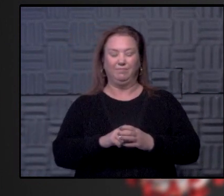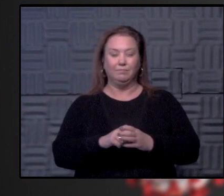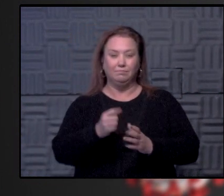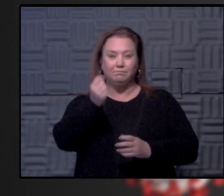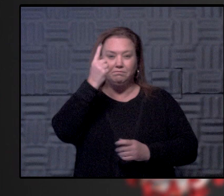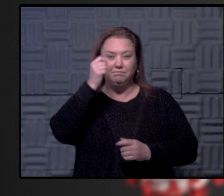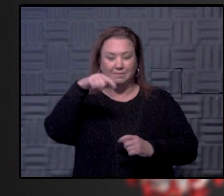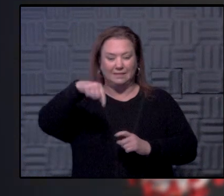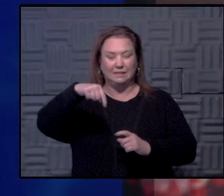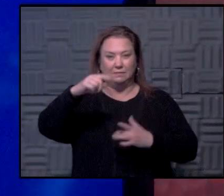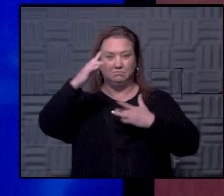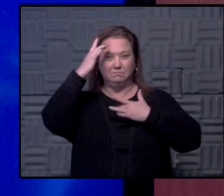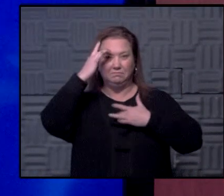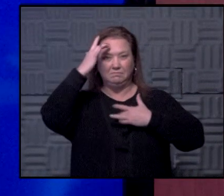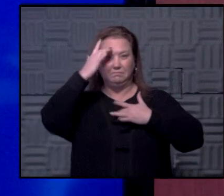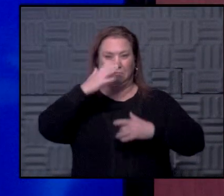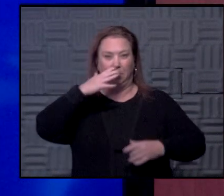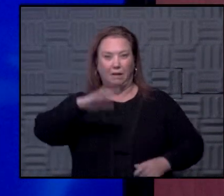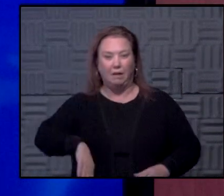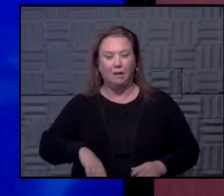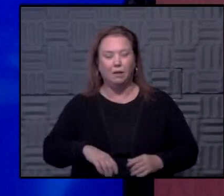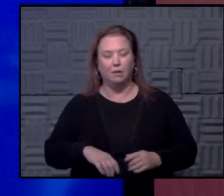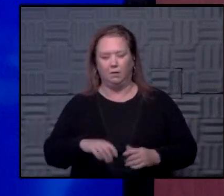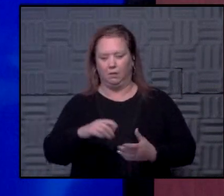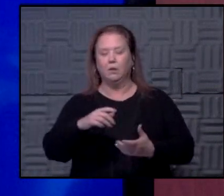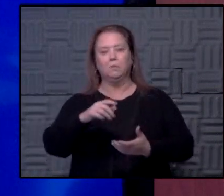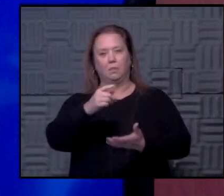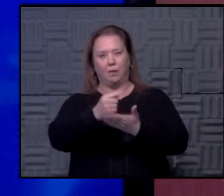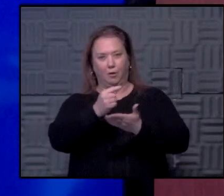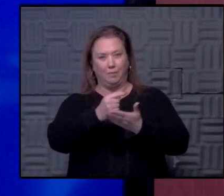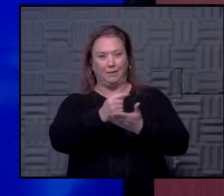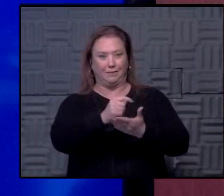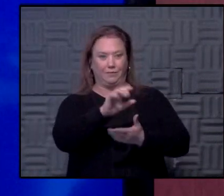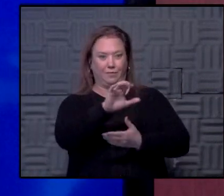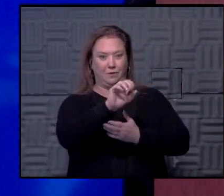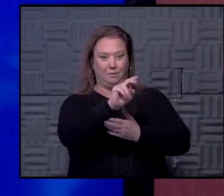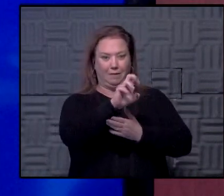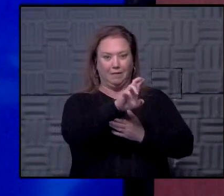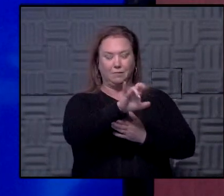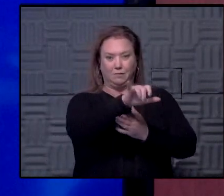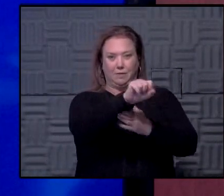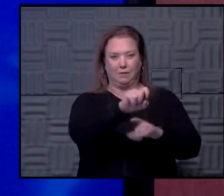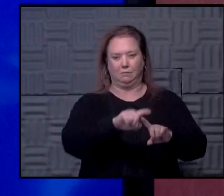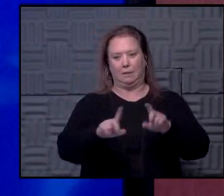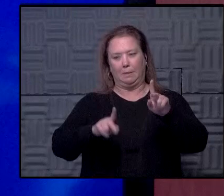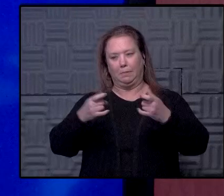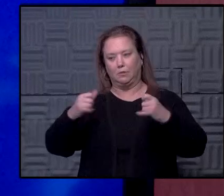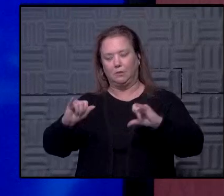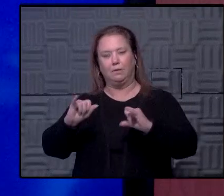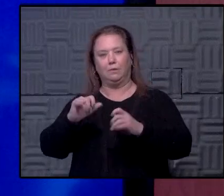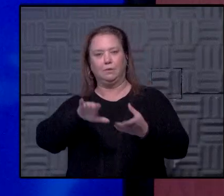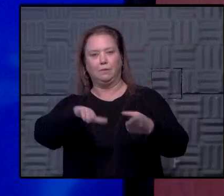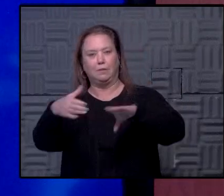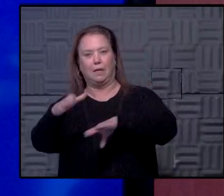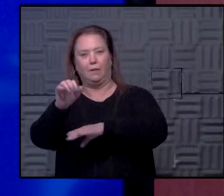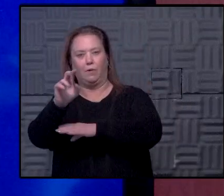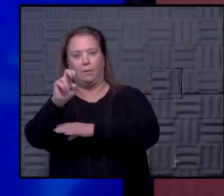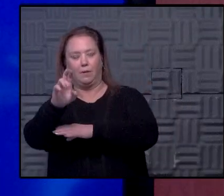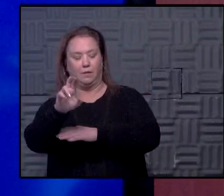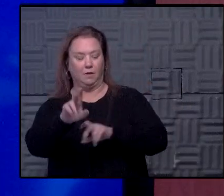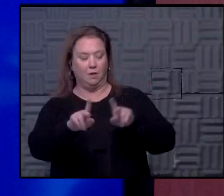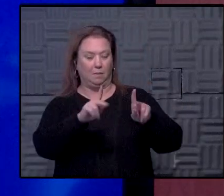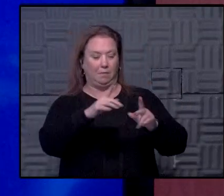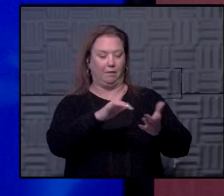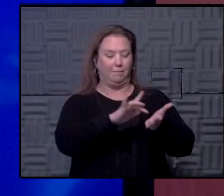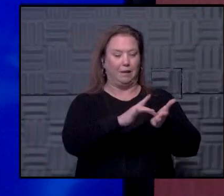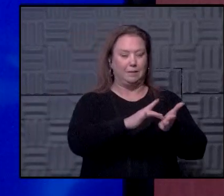disease. We can think there are a lot of people, there are a lot of therapies out there to treat cancer, but people still die from cancer. There are a lot of therapies out there to treat heart attacks, and